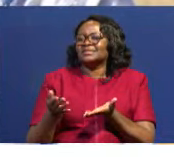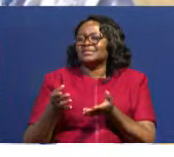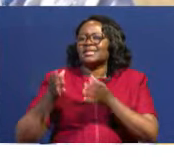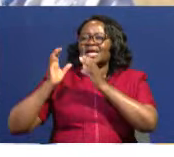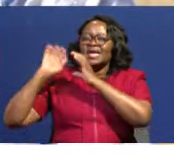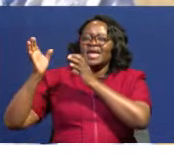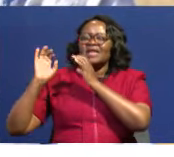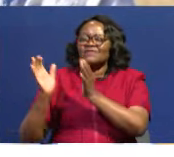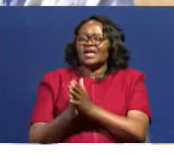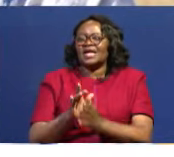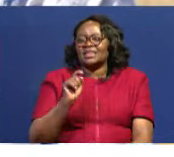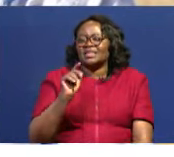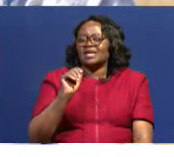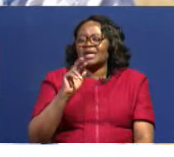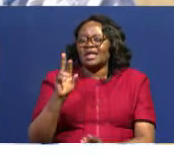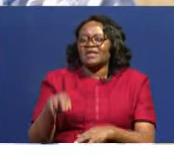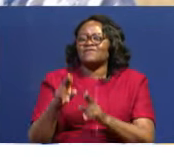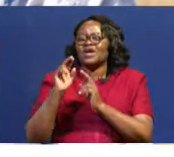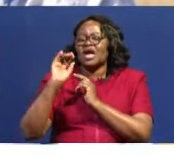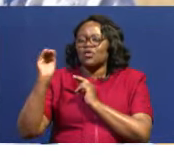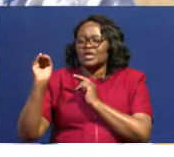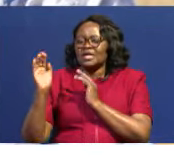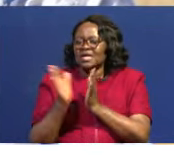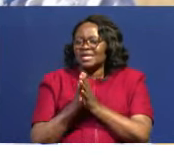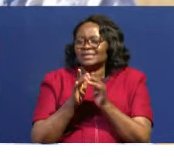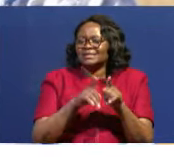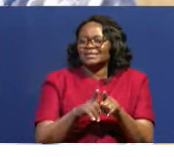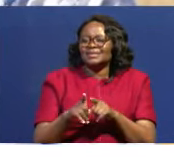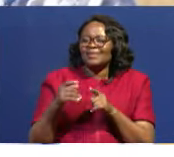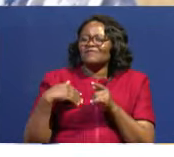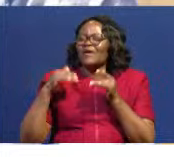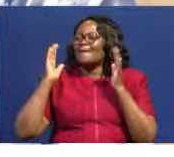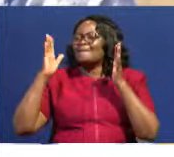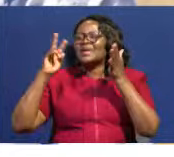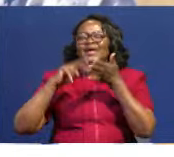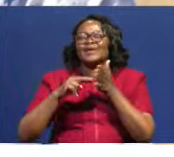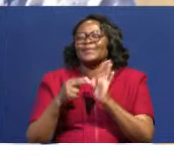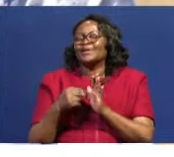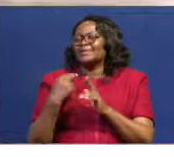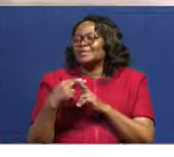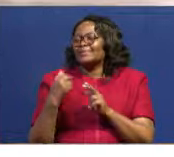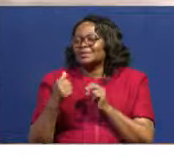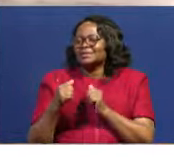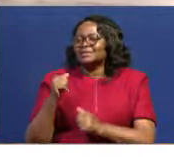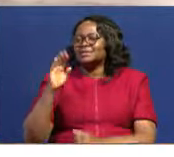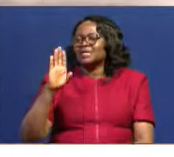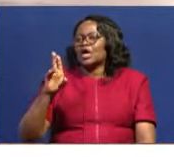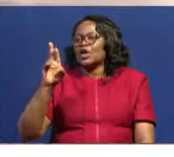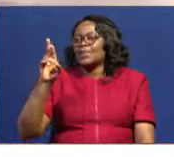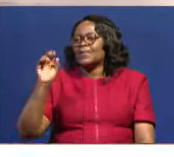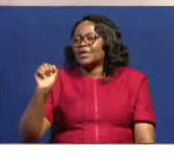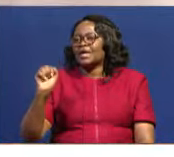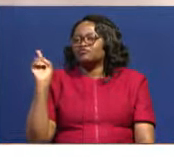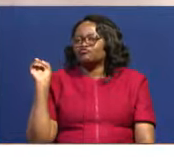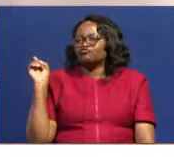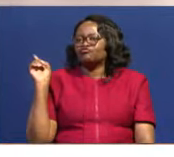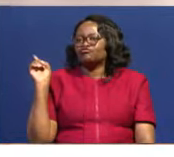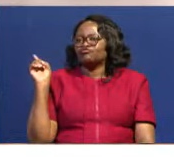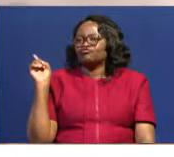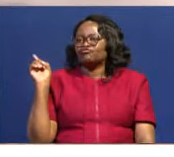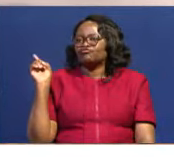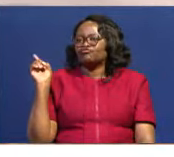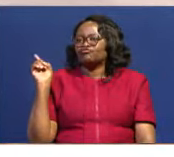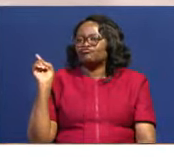Kilifi and Tana River County. And still in Tana River County, we also have another big project called Bura Irrigation Scheme. That's where we used to have the old